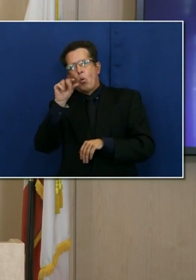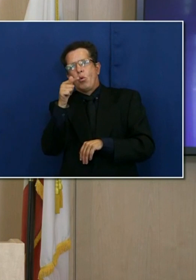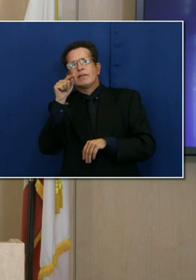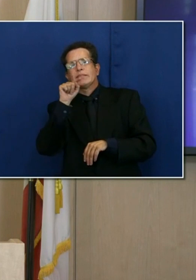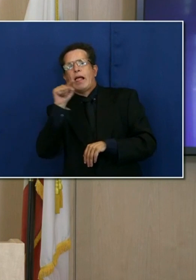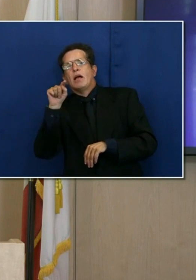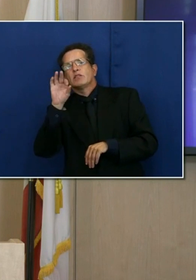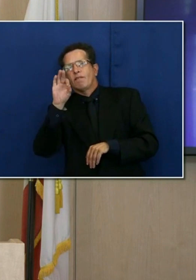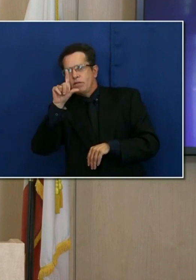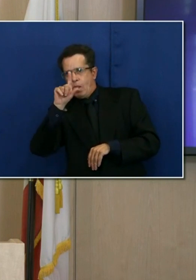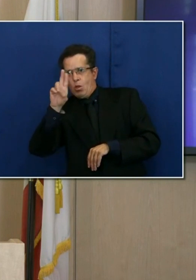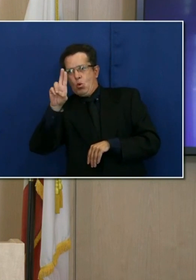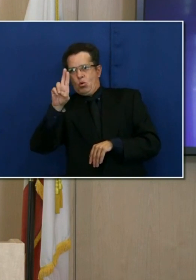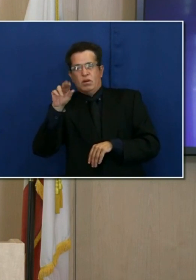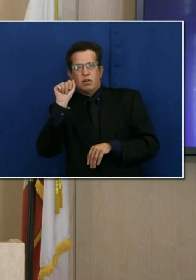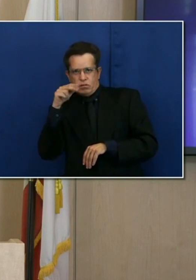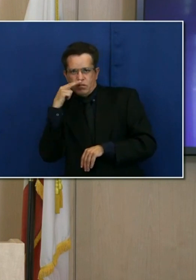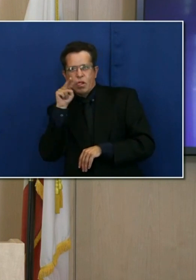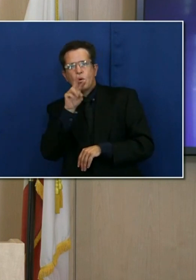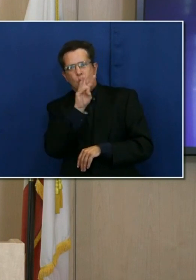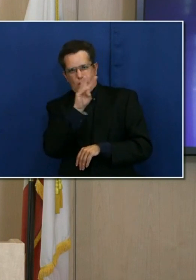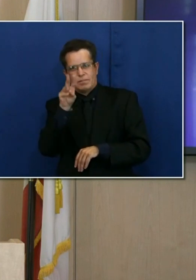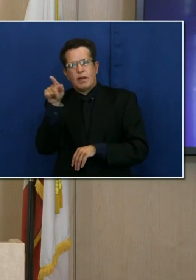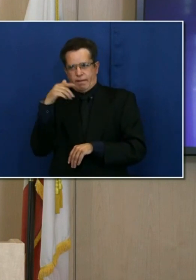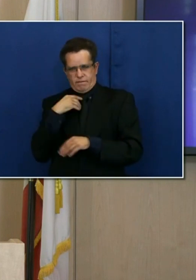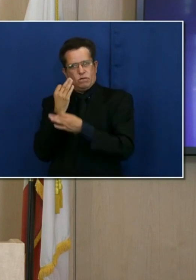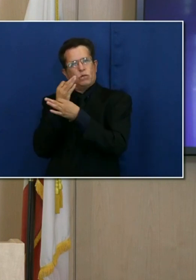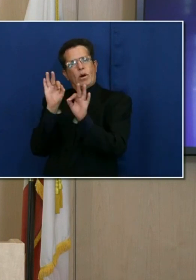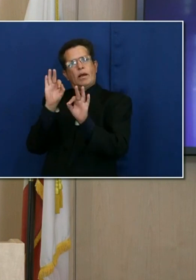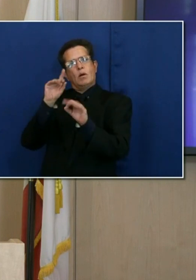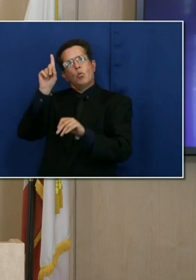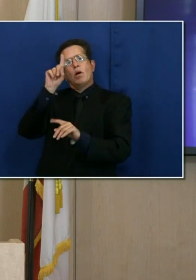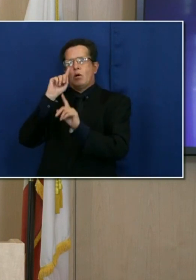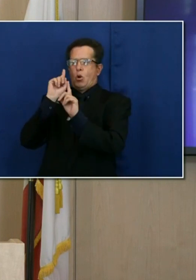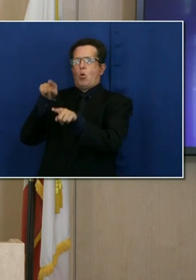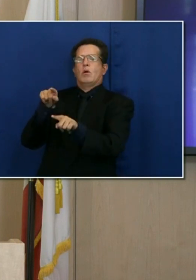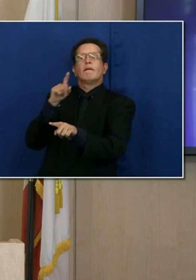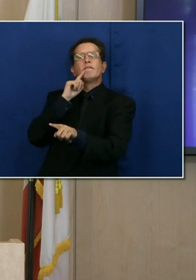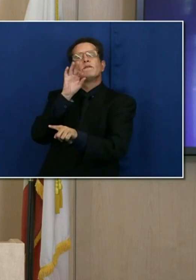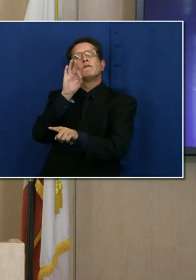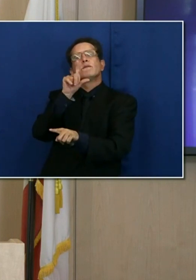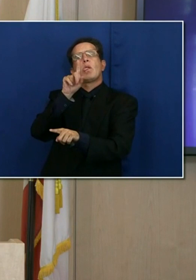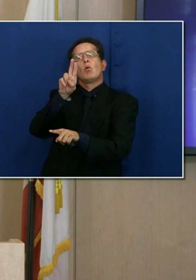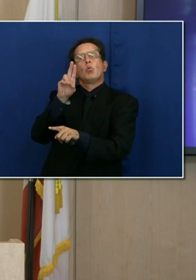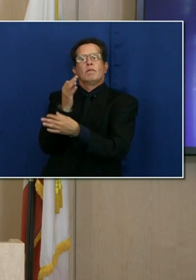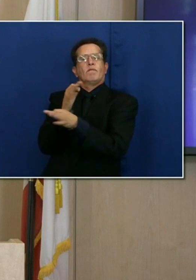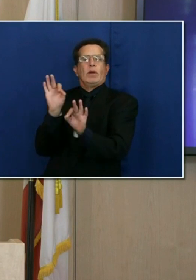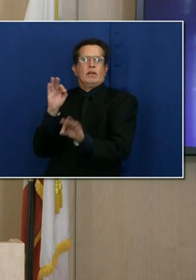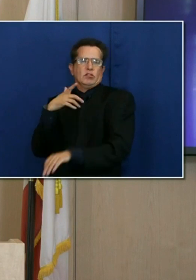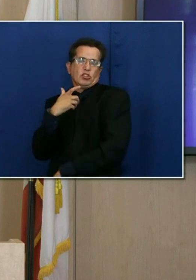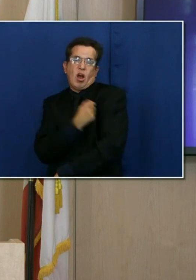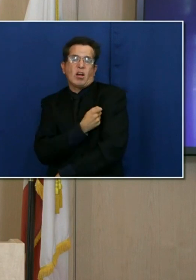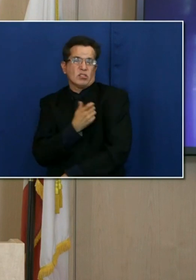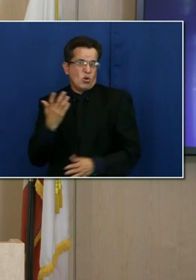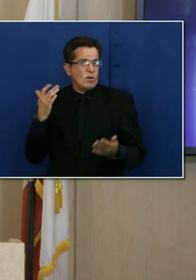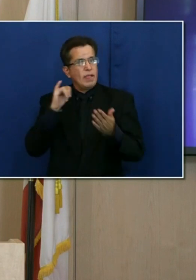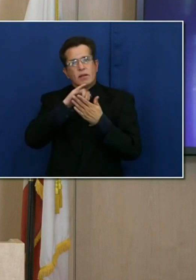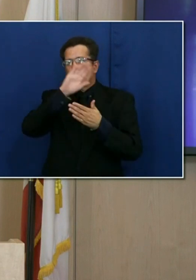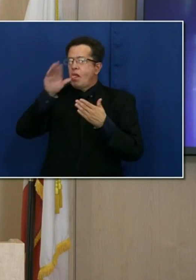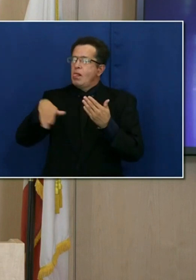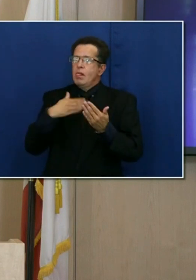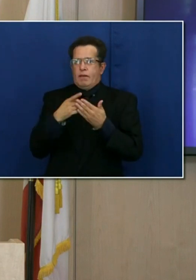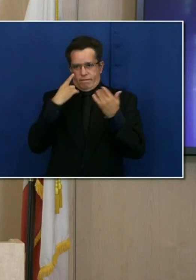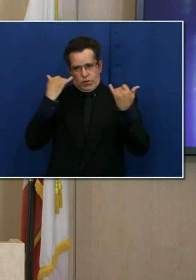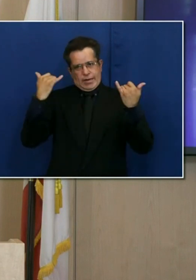211sandiego.org/flu to get more information on free flu shots available throughout the region. Well, that's it for today. We'll be